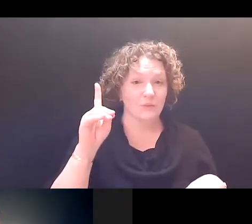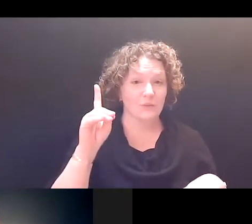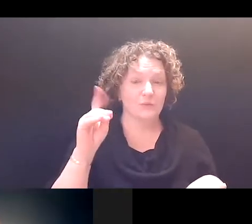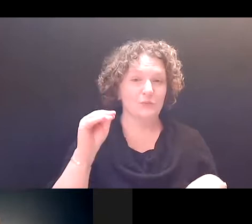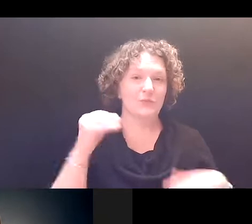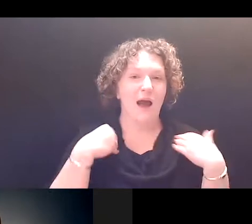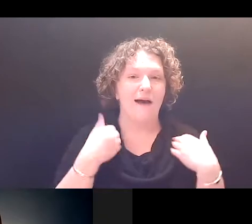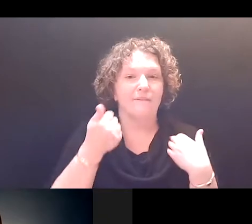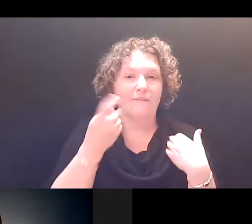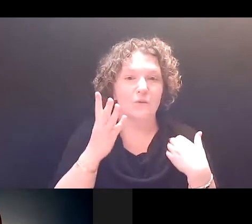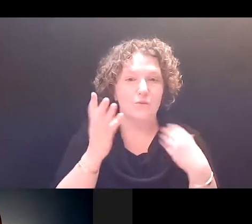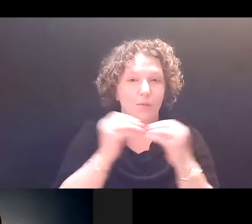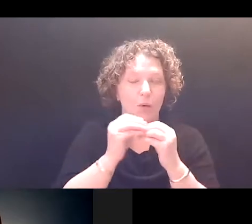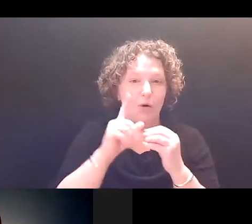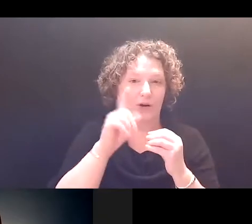okay?